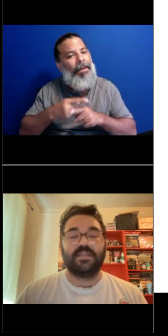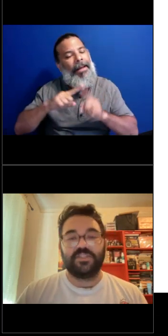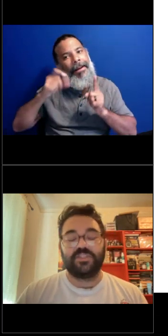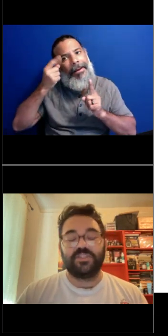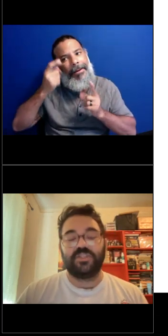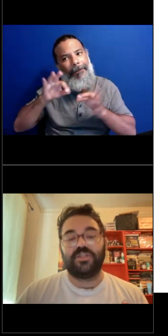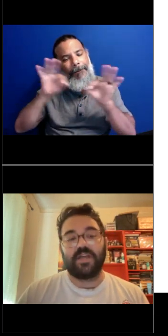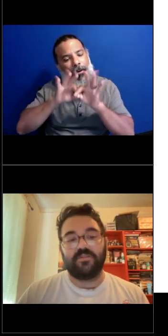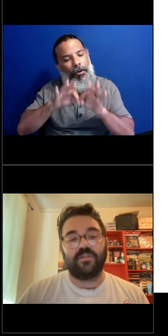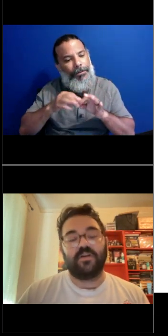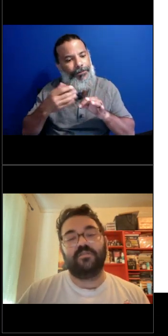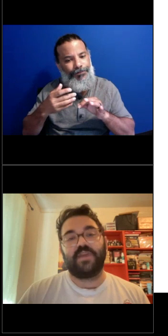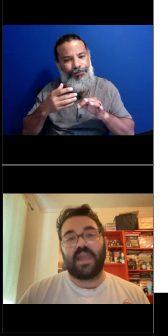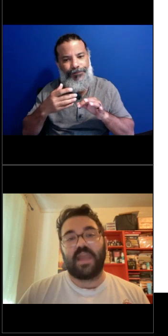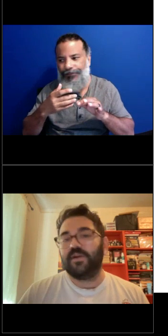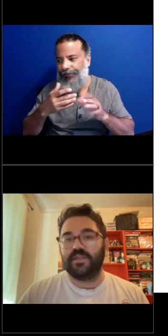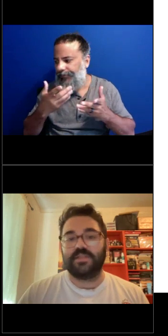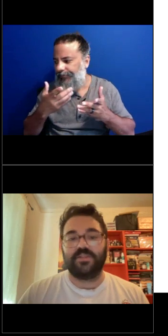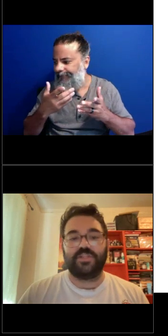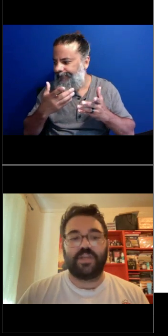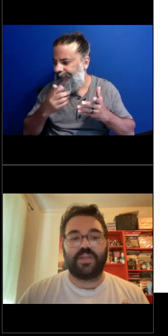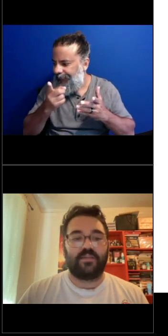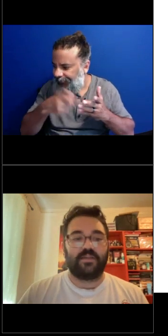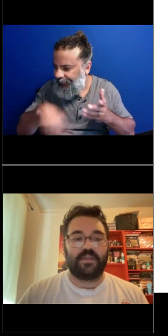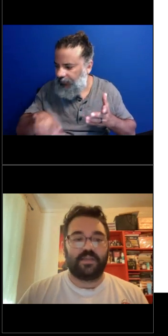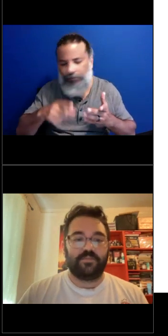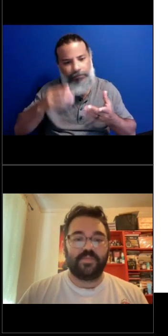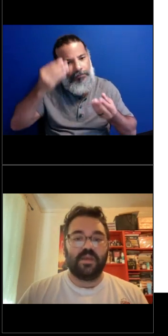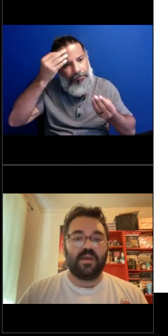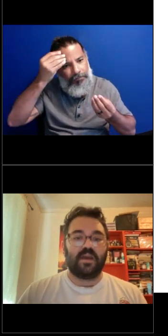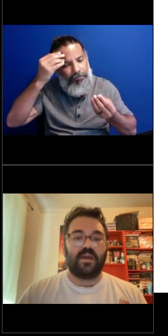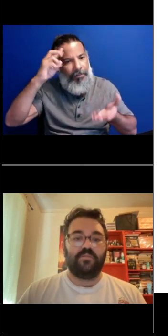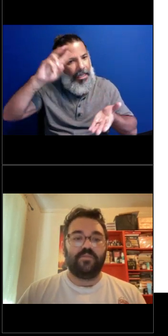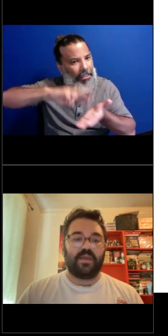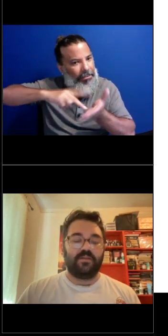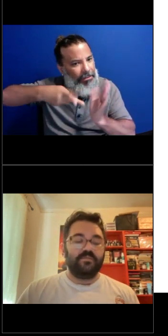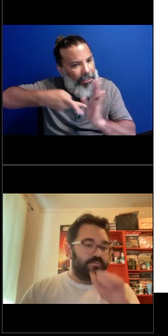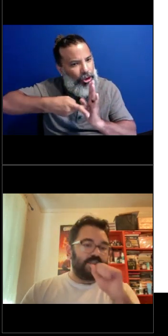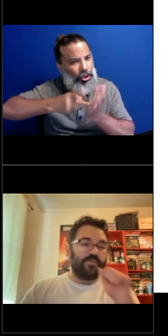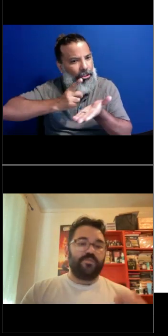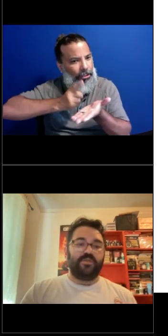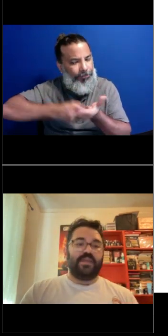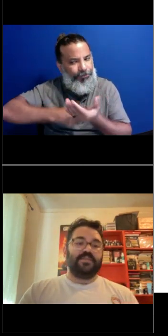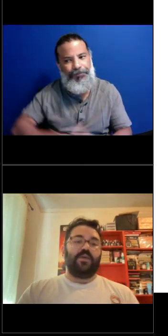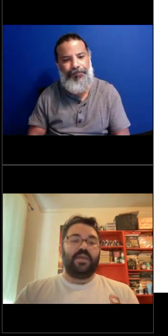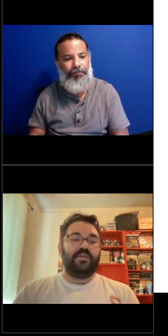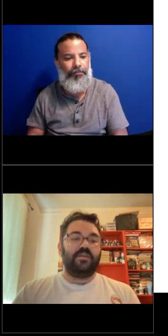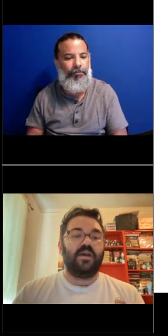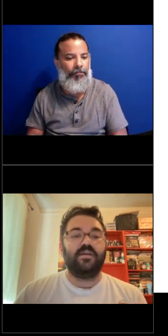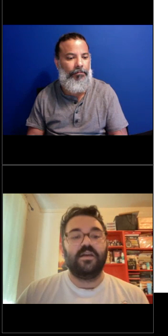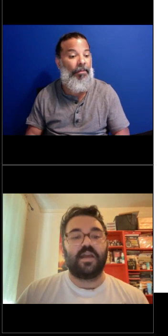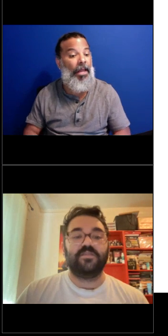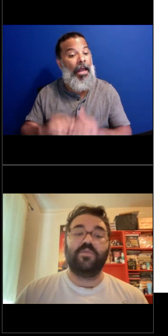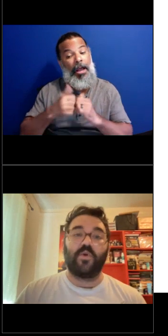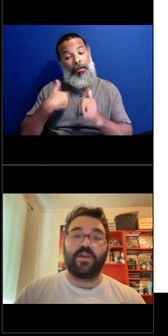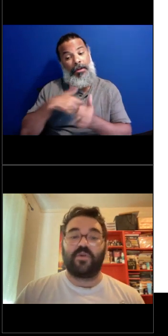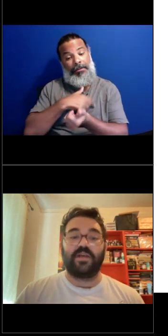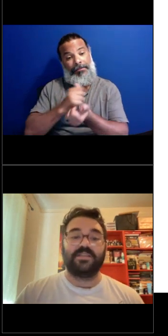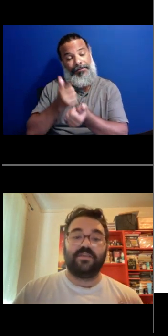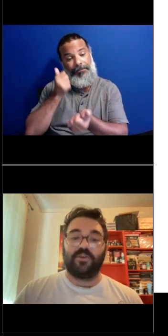an additional level of care and intentionality. And some of the ways that we can